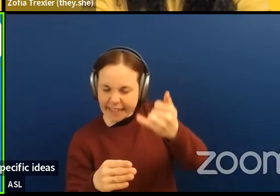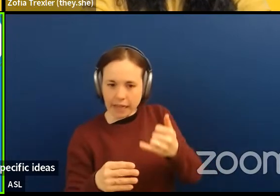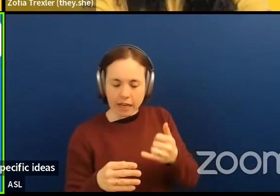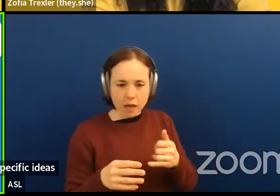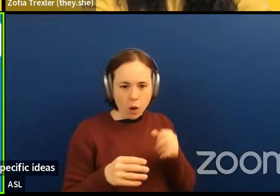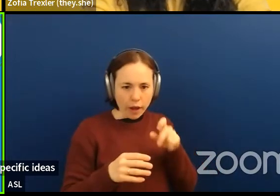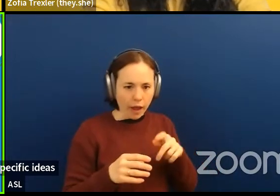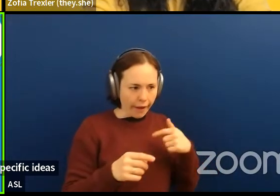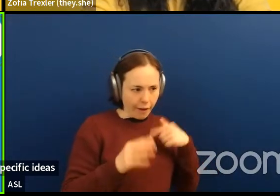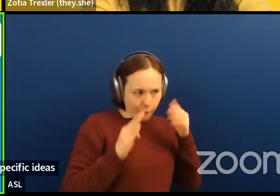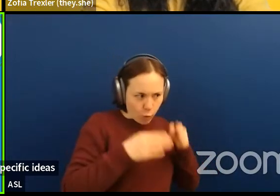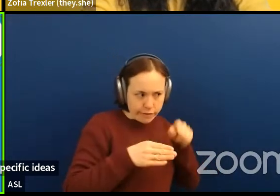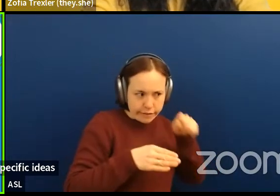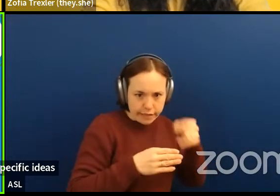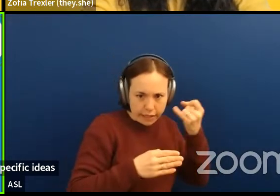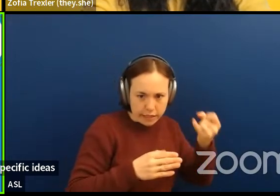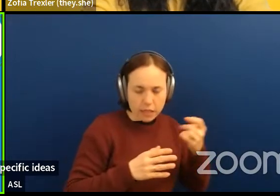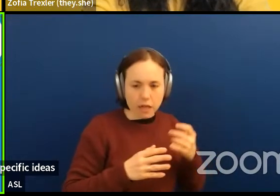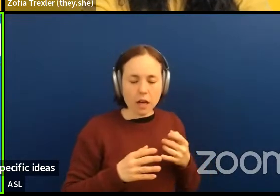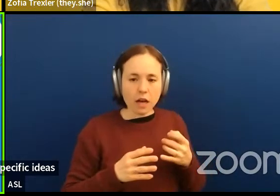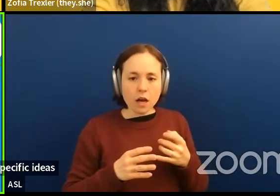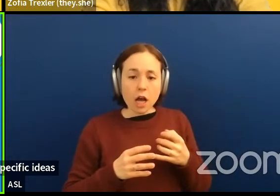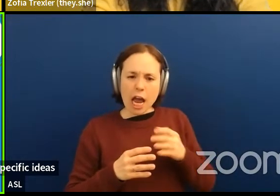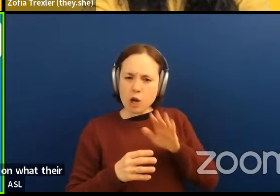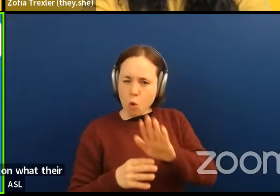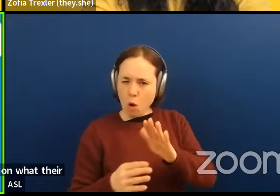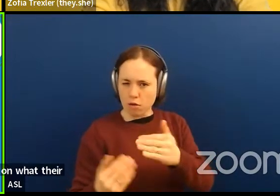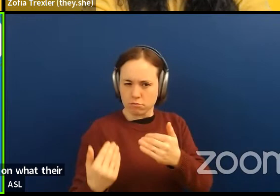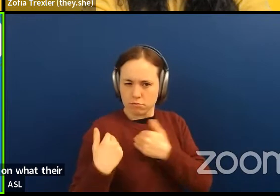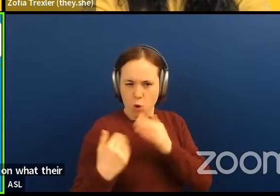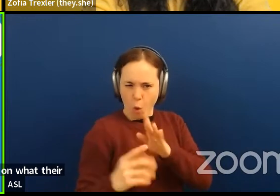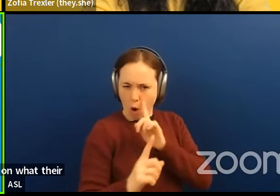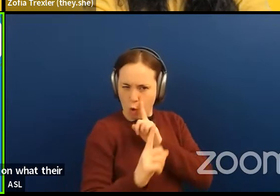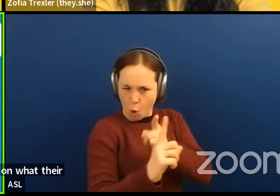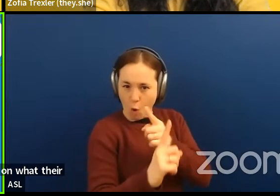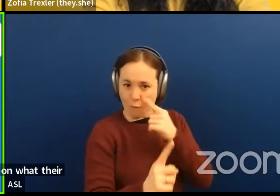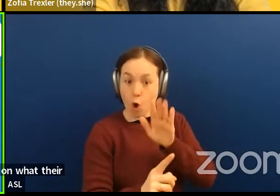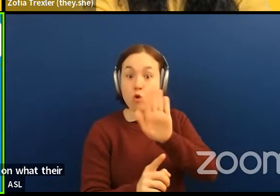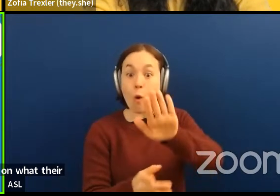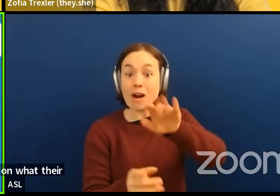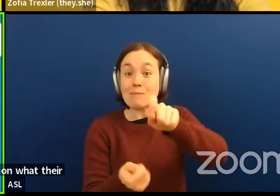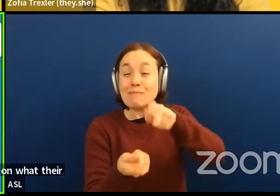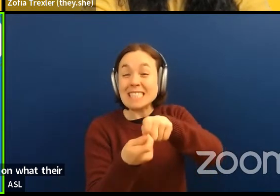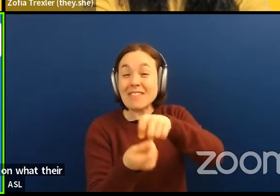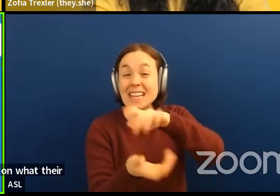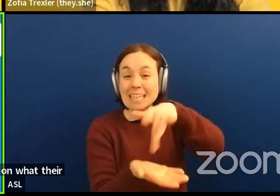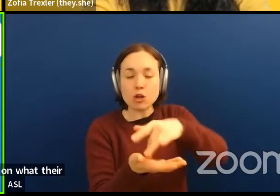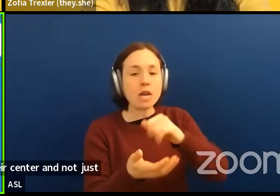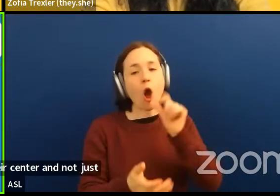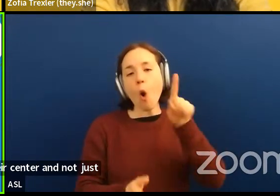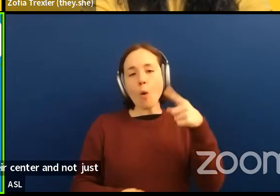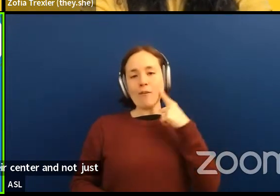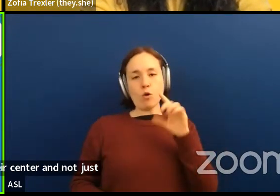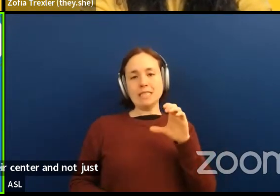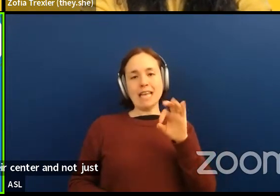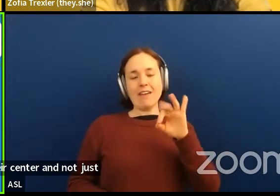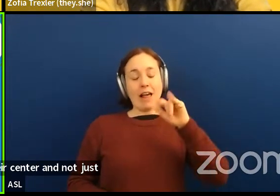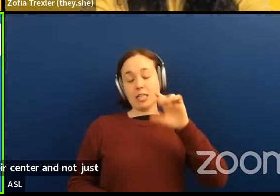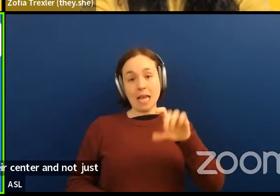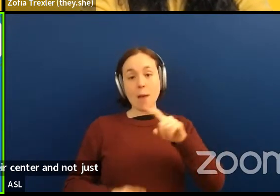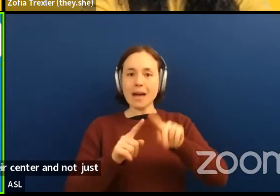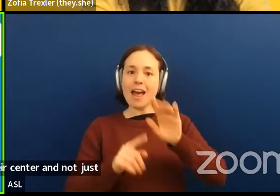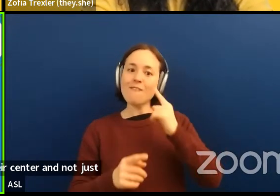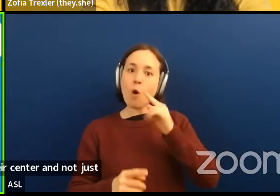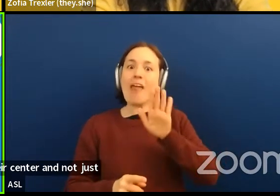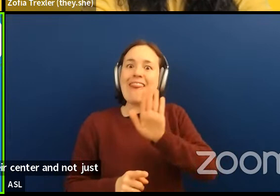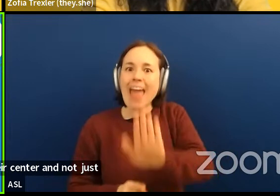on what their missions are for their center, not just for CFILC, but for their centers,